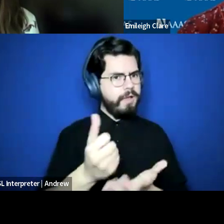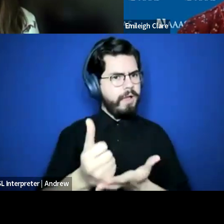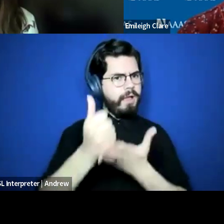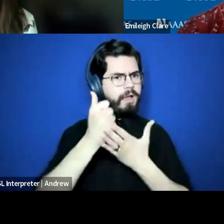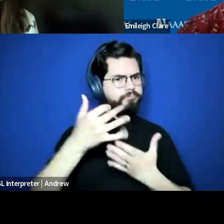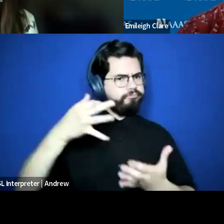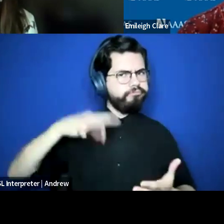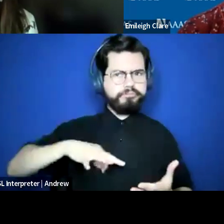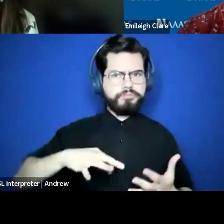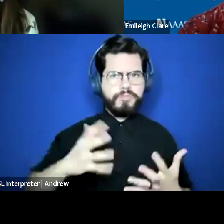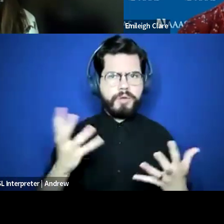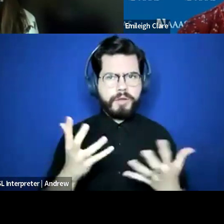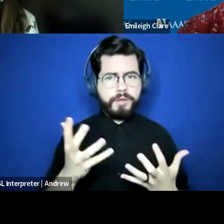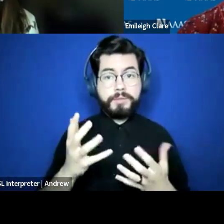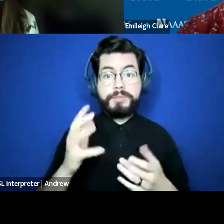Mariah.